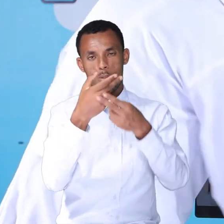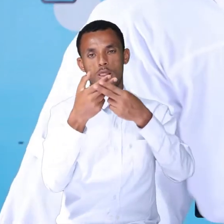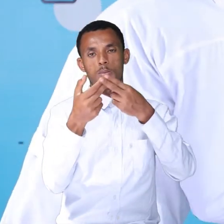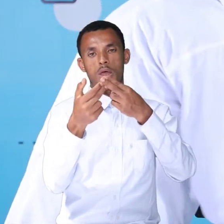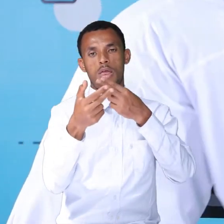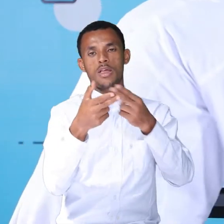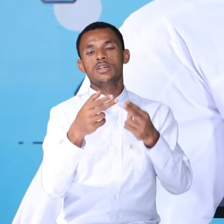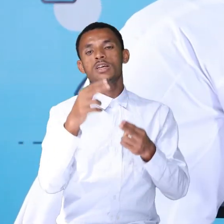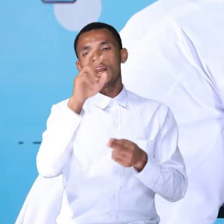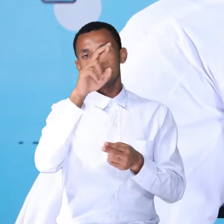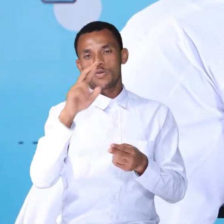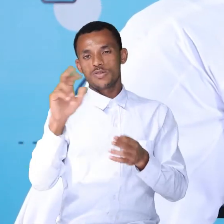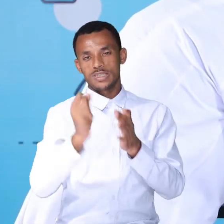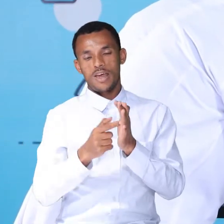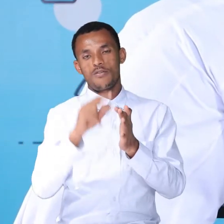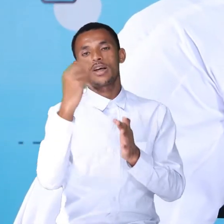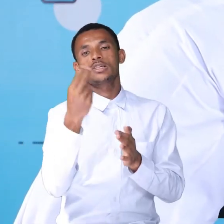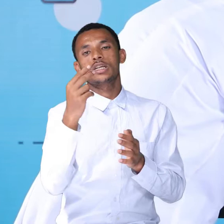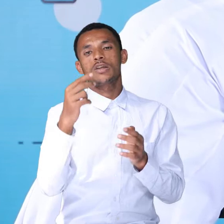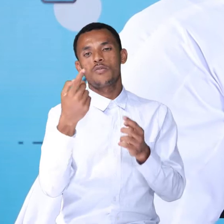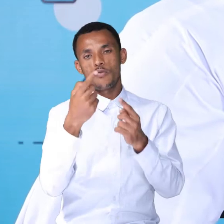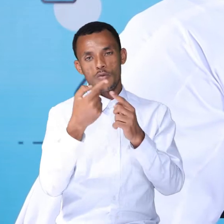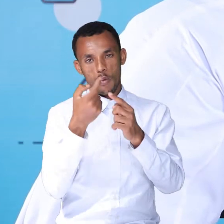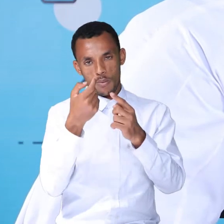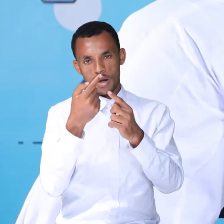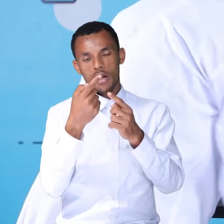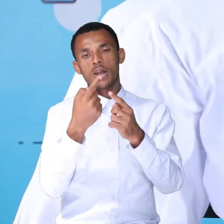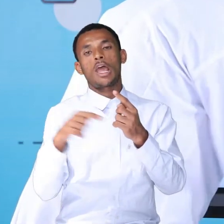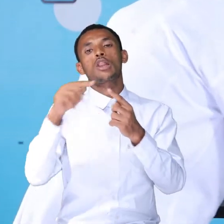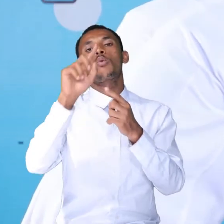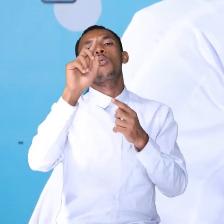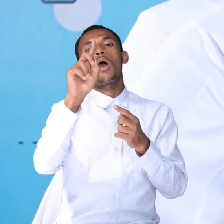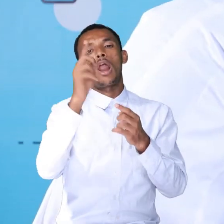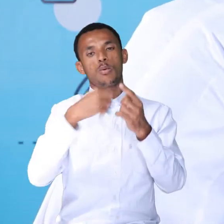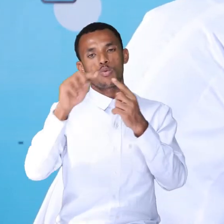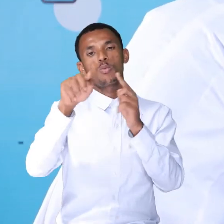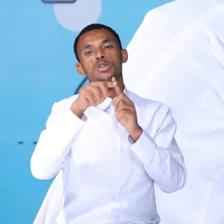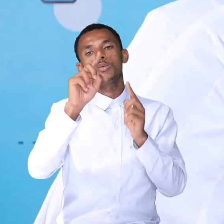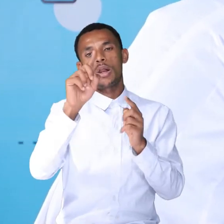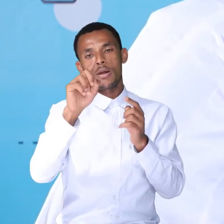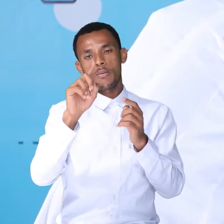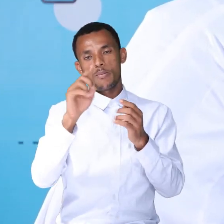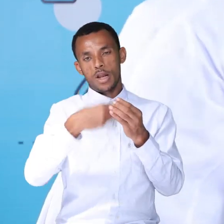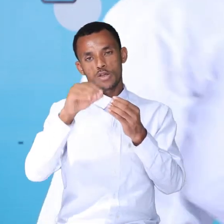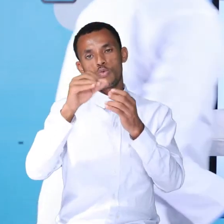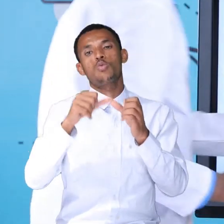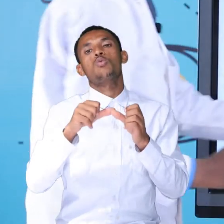by the range of sine function from negative 1 up to positive 1 plus a constant number 2 it will be, because you